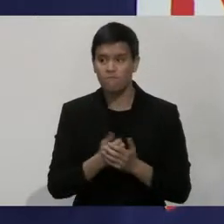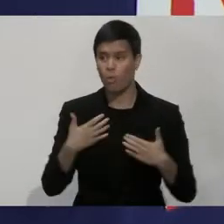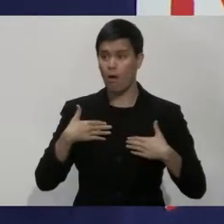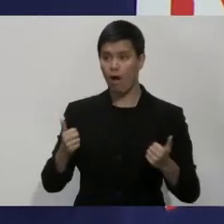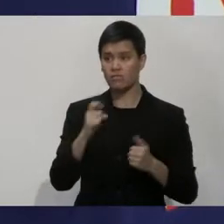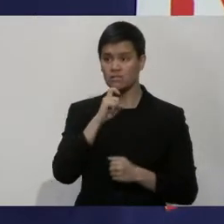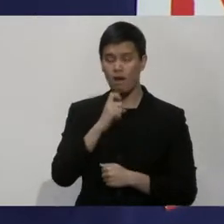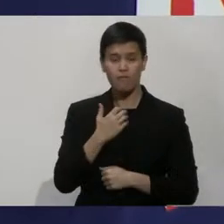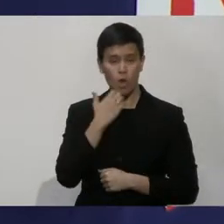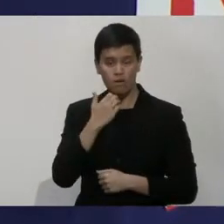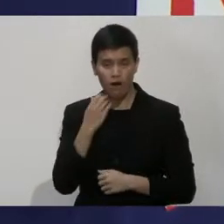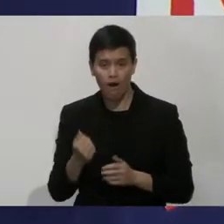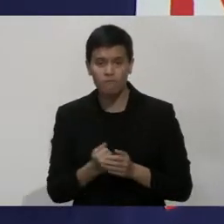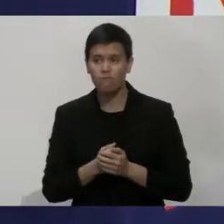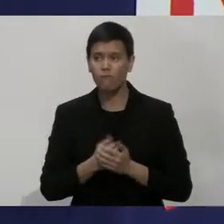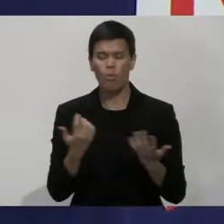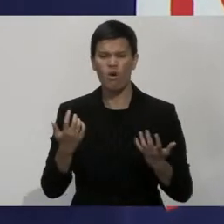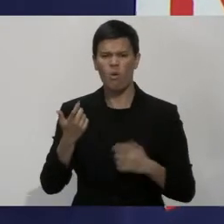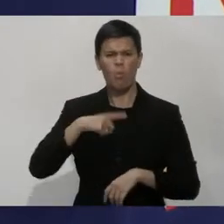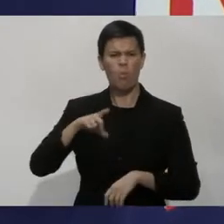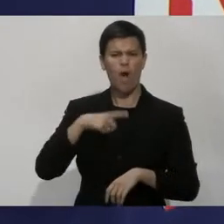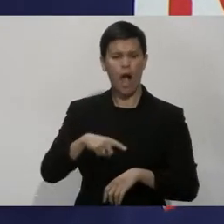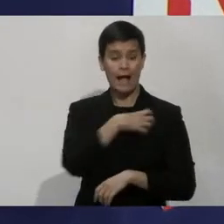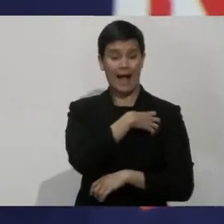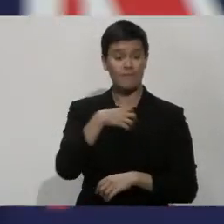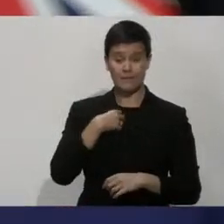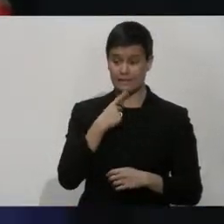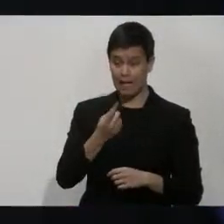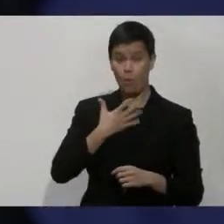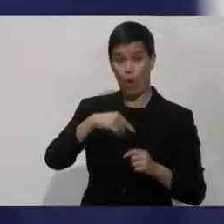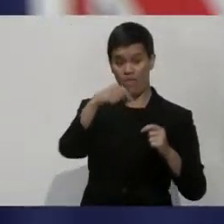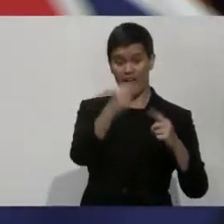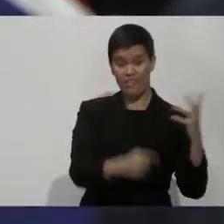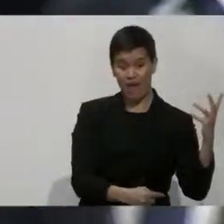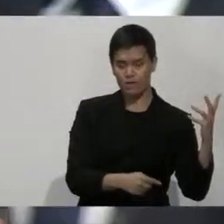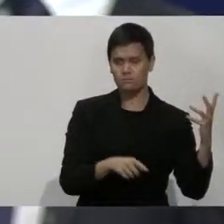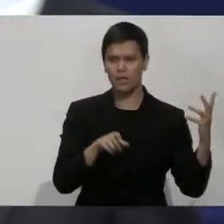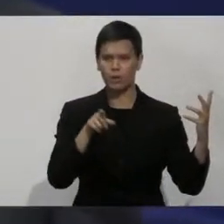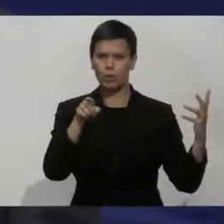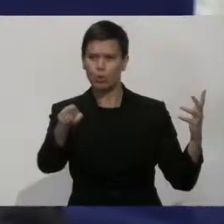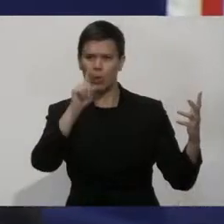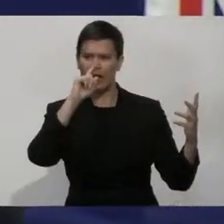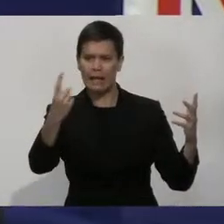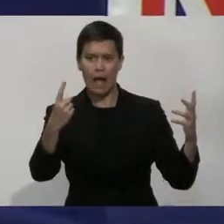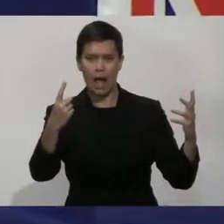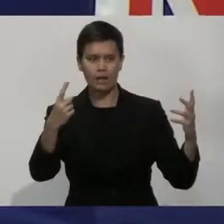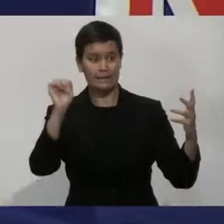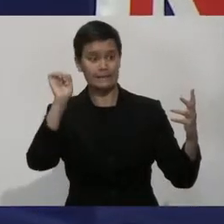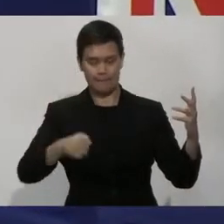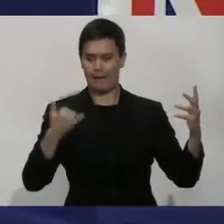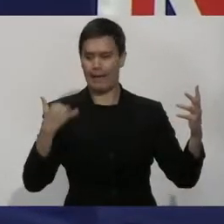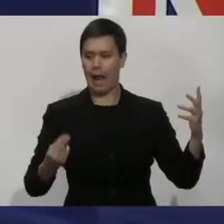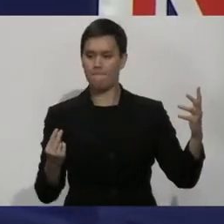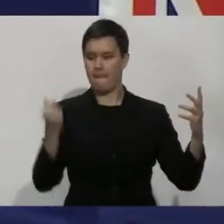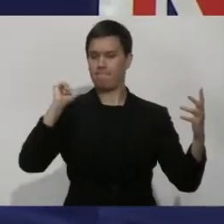hard to sort of roll it out at the speed the government wanted? Look, I'll just reiterate the general comments I've made over the last few